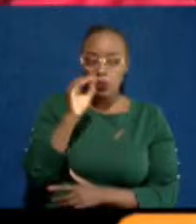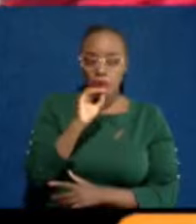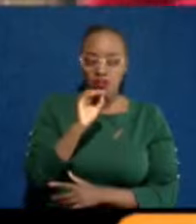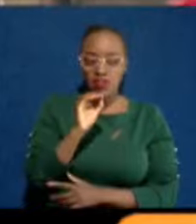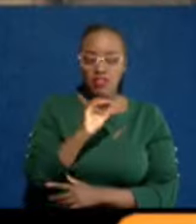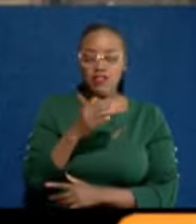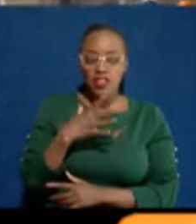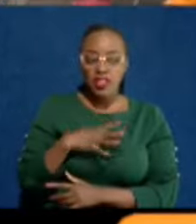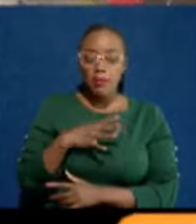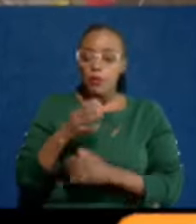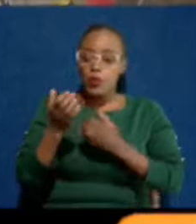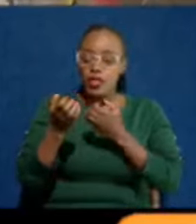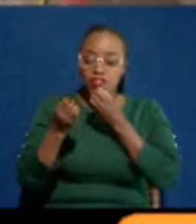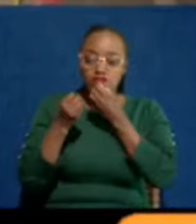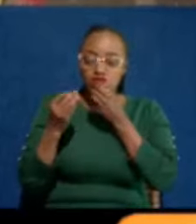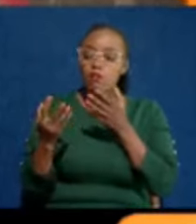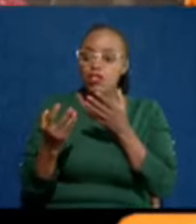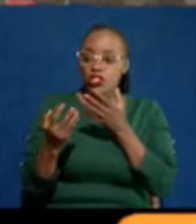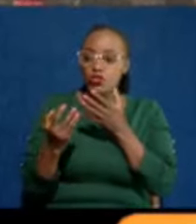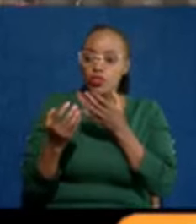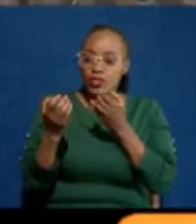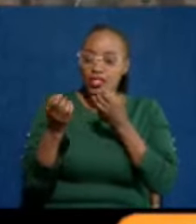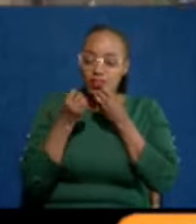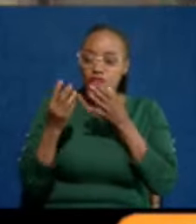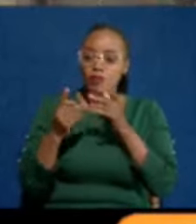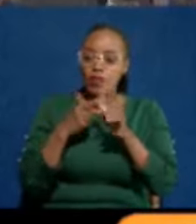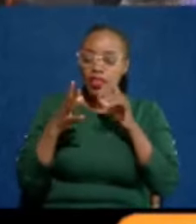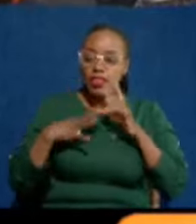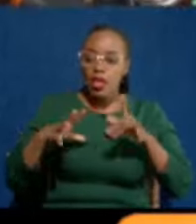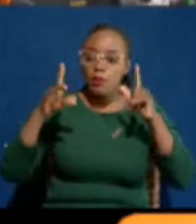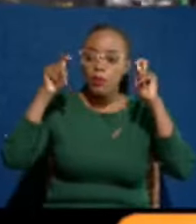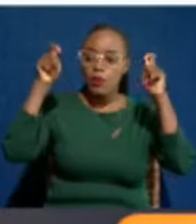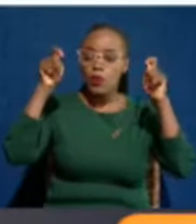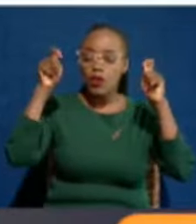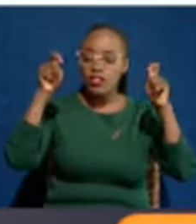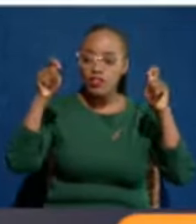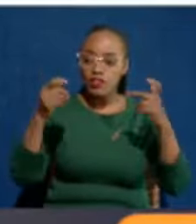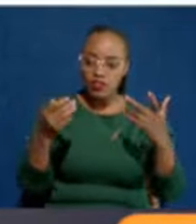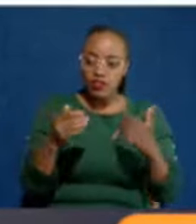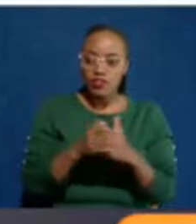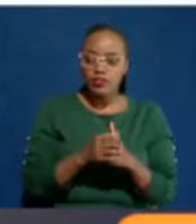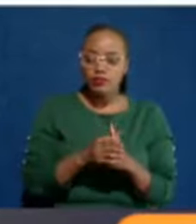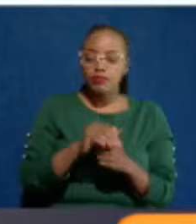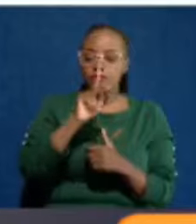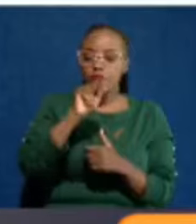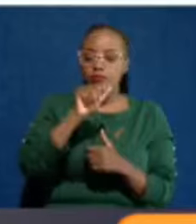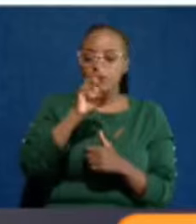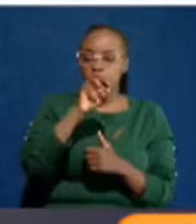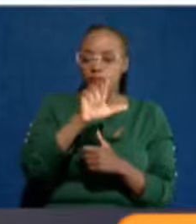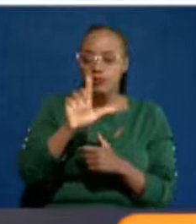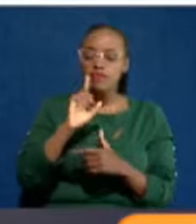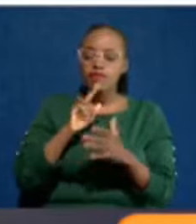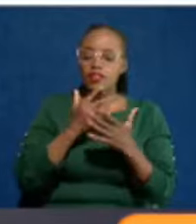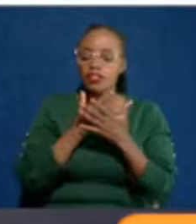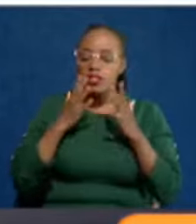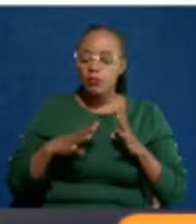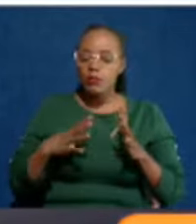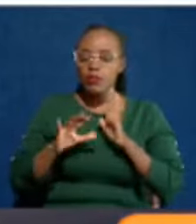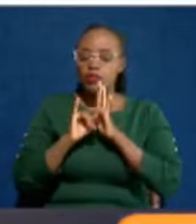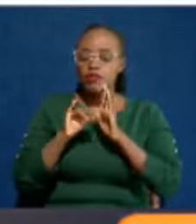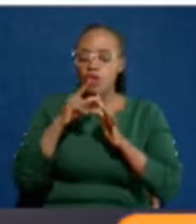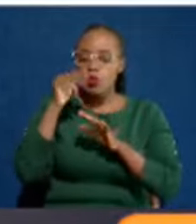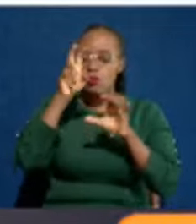everyone needs information to determine who and the protesters, Casmal said that, saying any unidentified men riding on